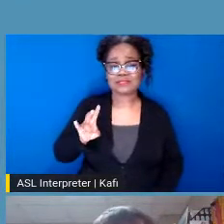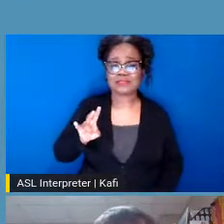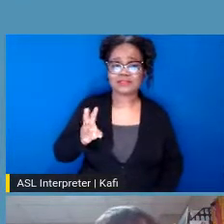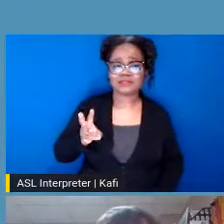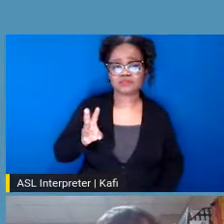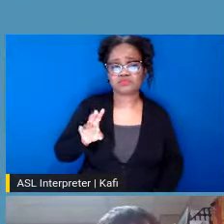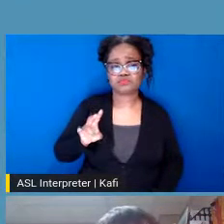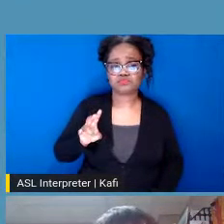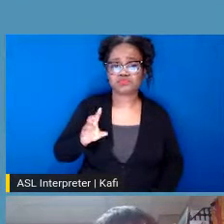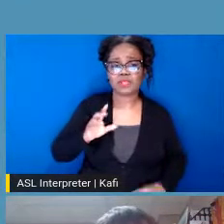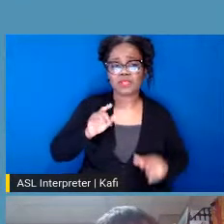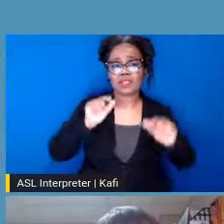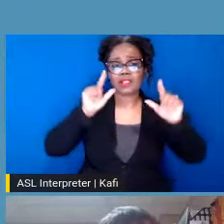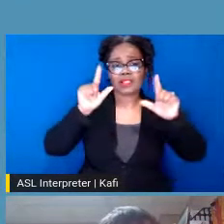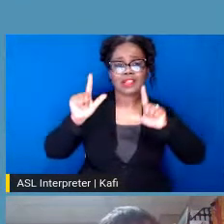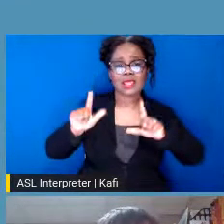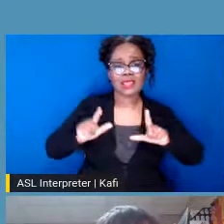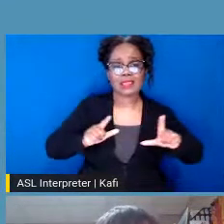best depending on